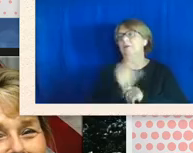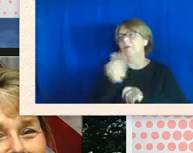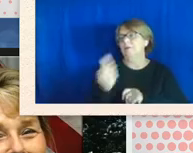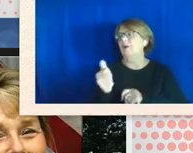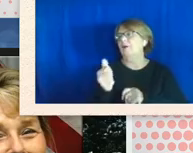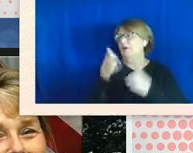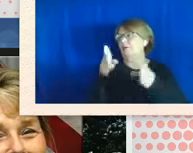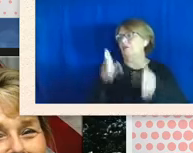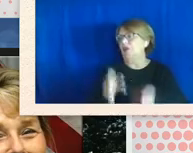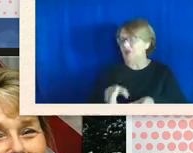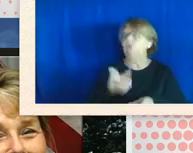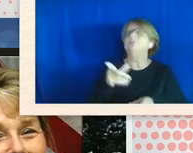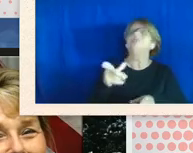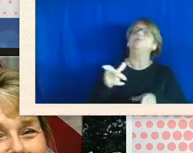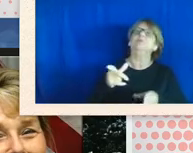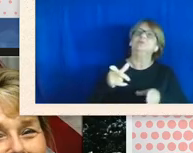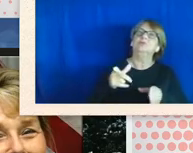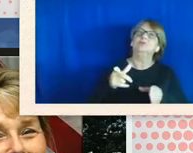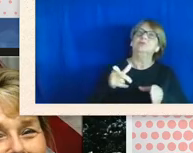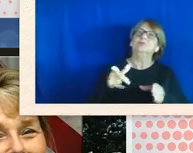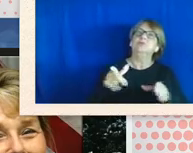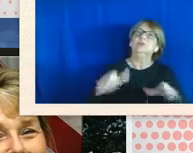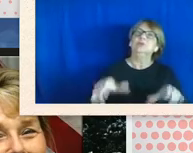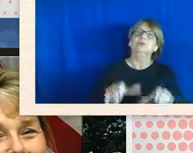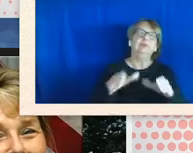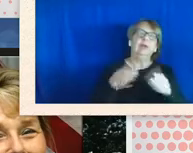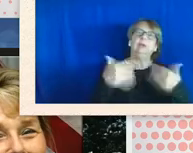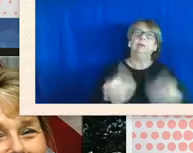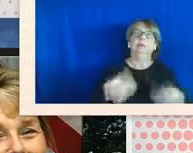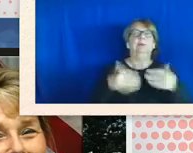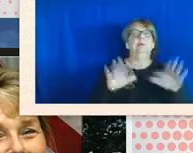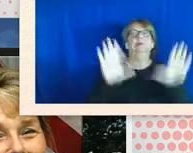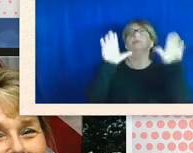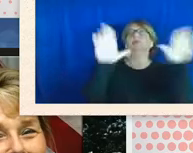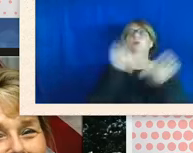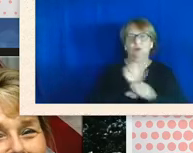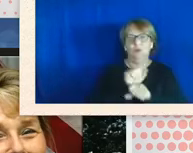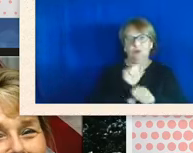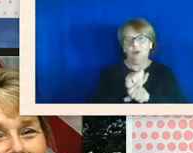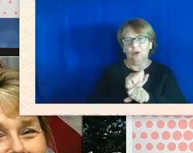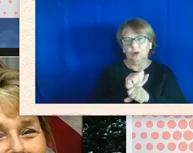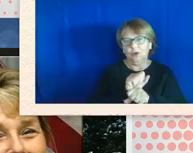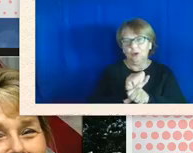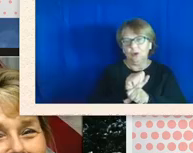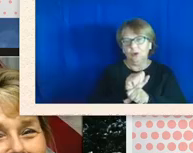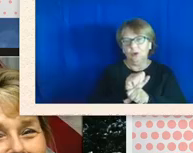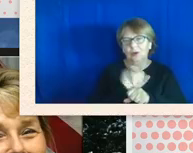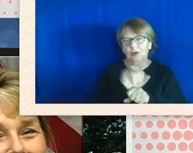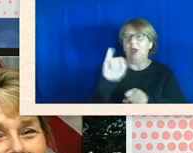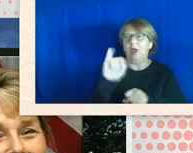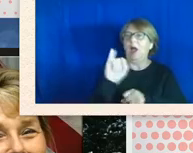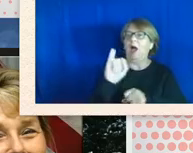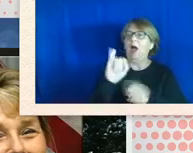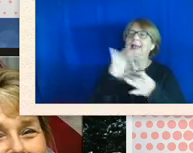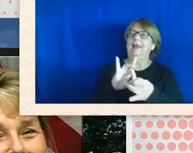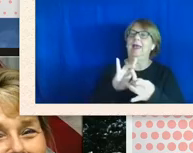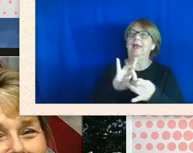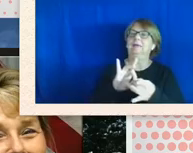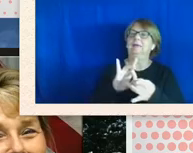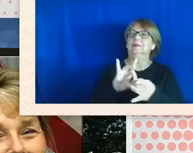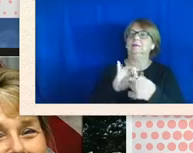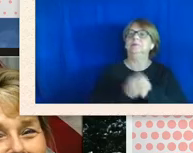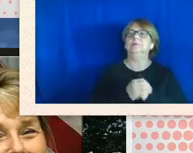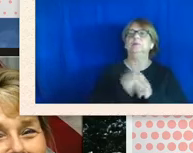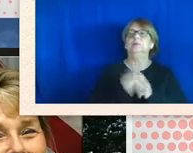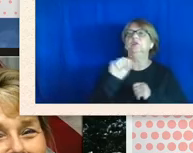done just heroic work on iConnect. Sheila is the one